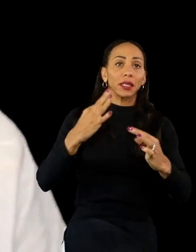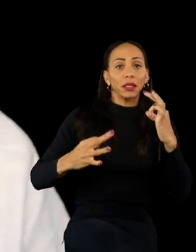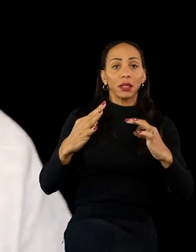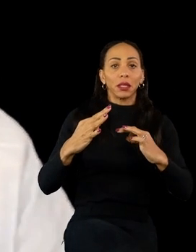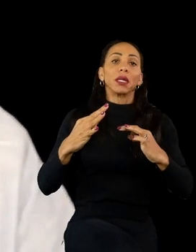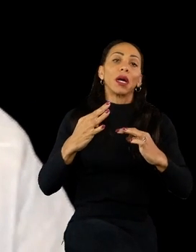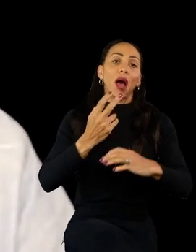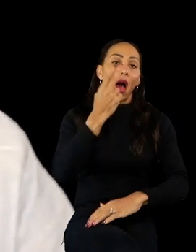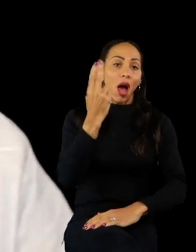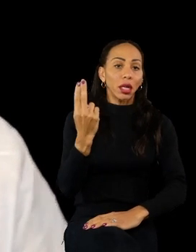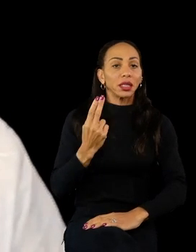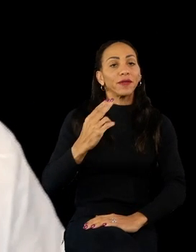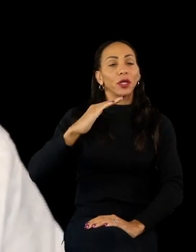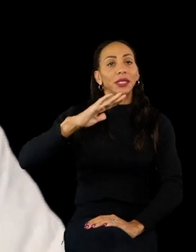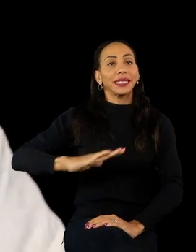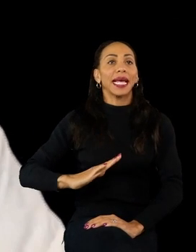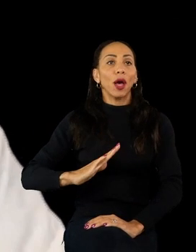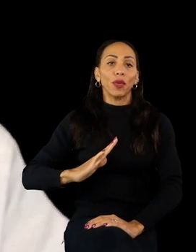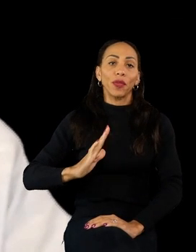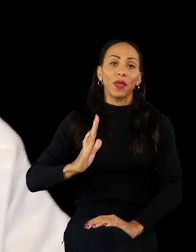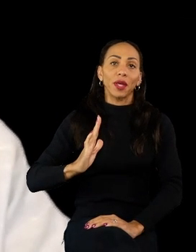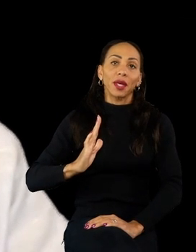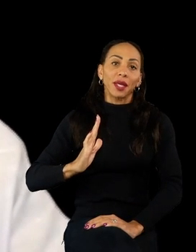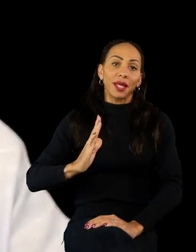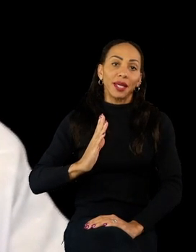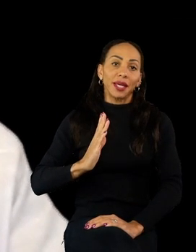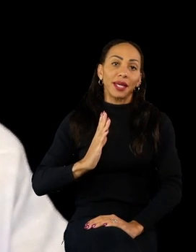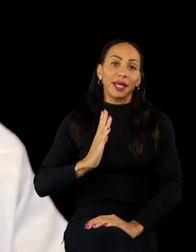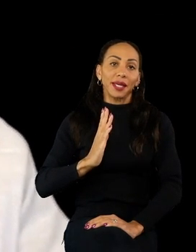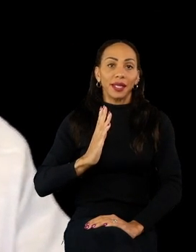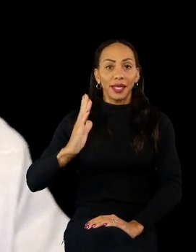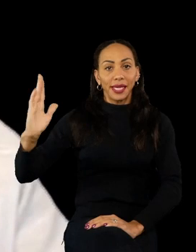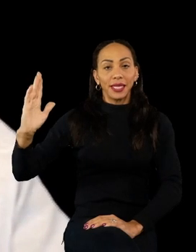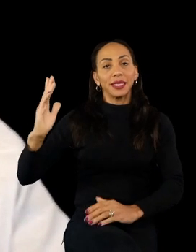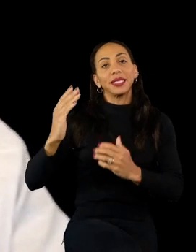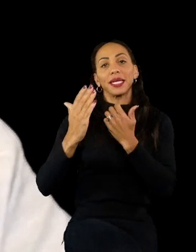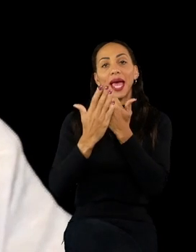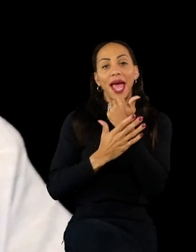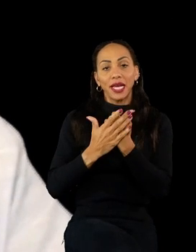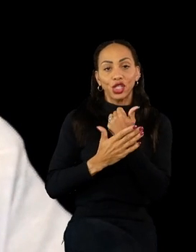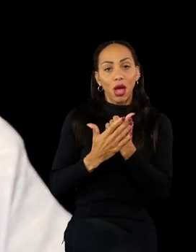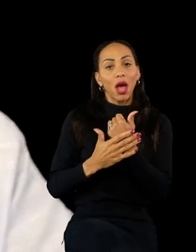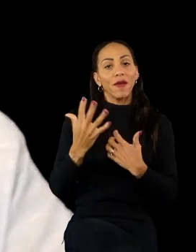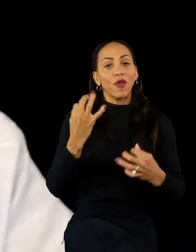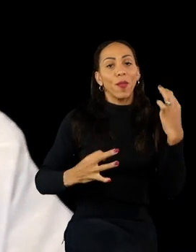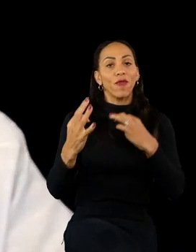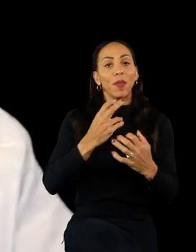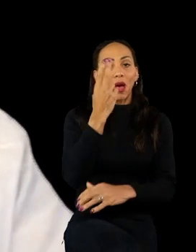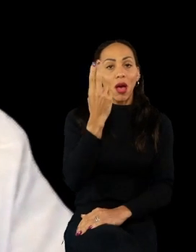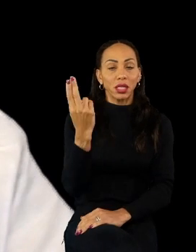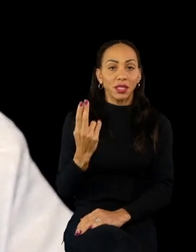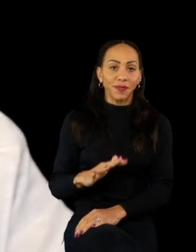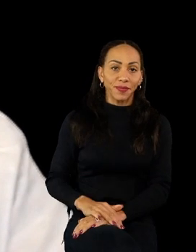Is kind of that the highest rank for performing arts, and equal highest ranks in Southeast Asia for art and